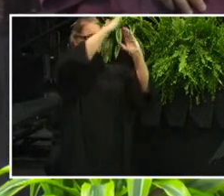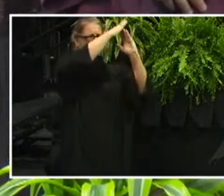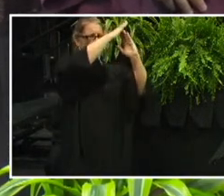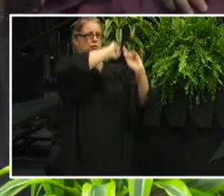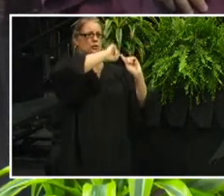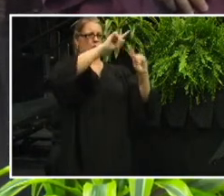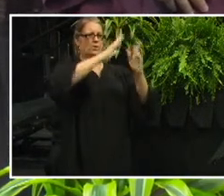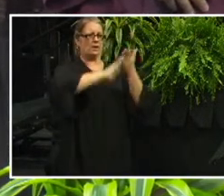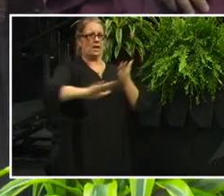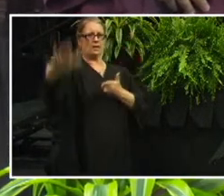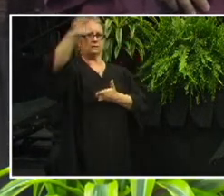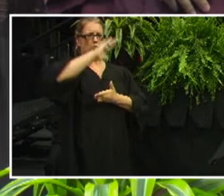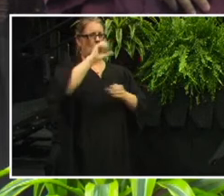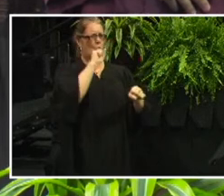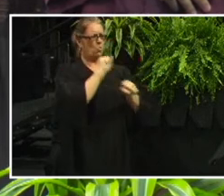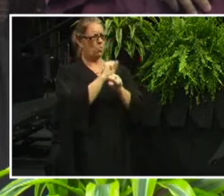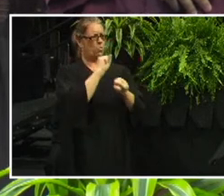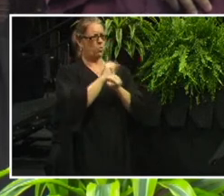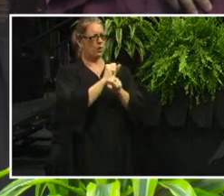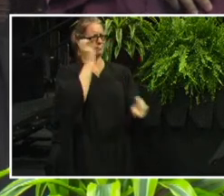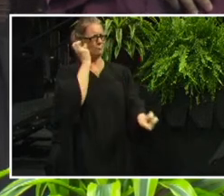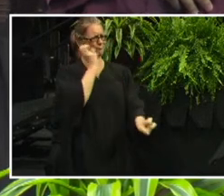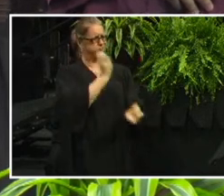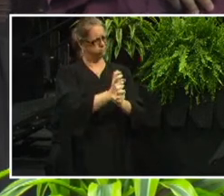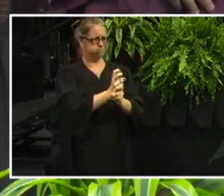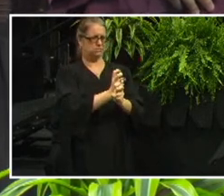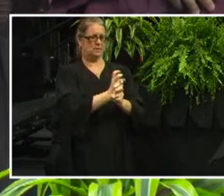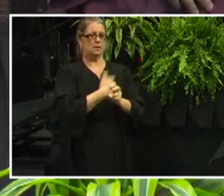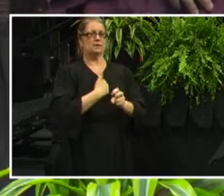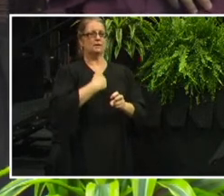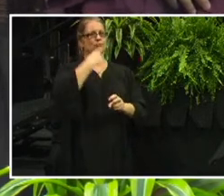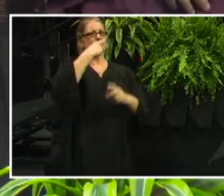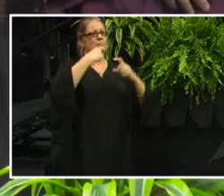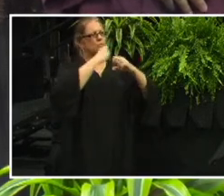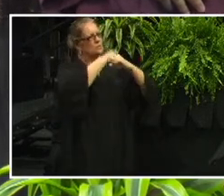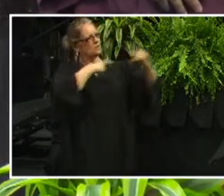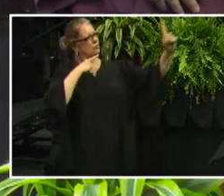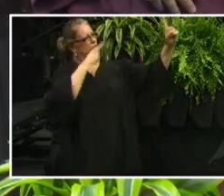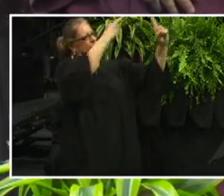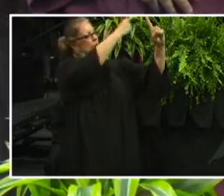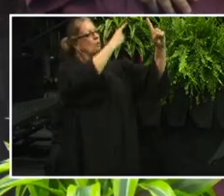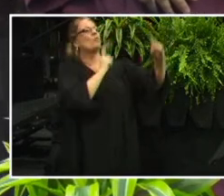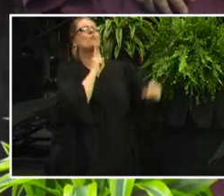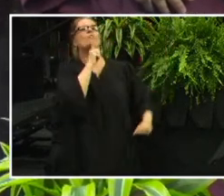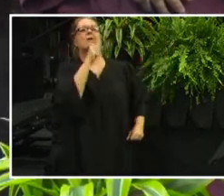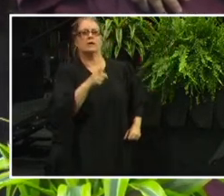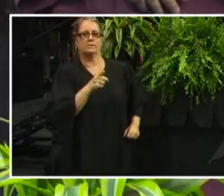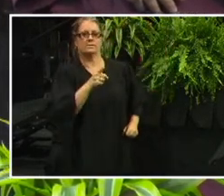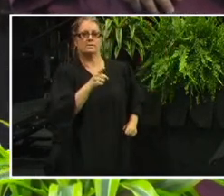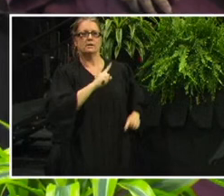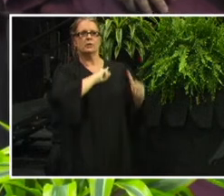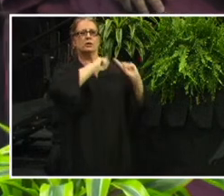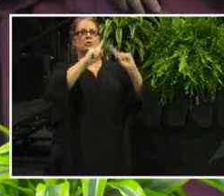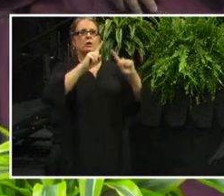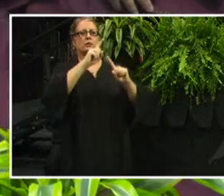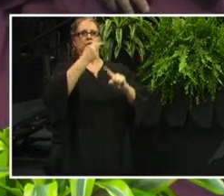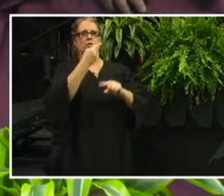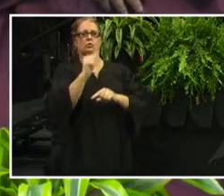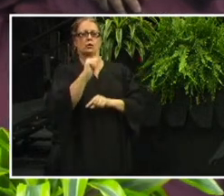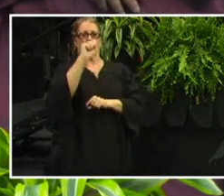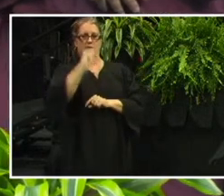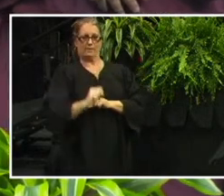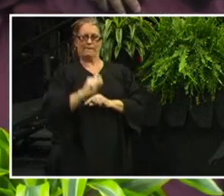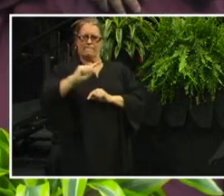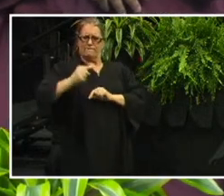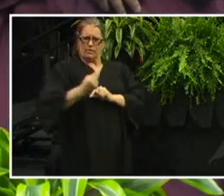college, and he's worked very hard to make this dream a reality. Bao plans to attend Georgia Southern for the first couple of